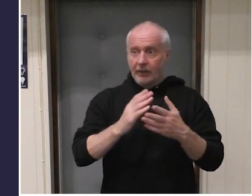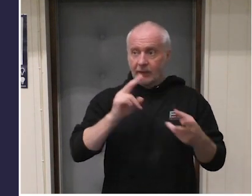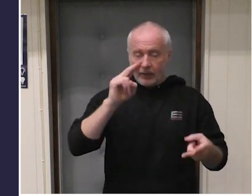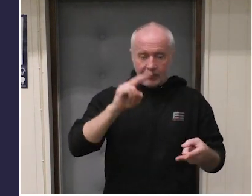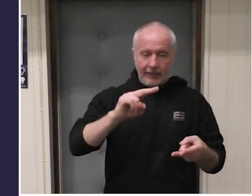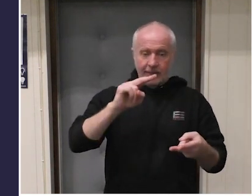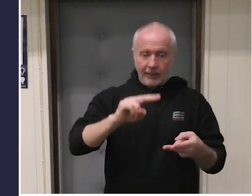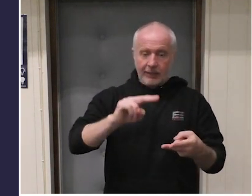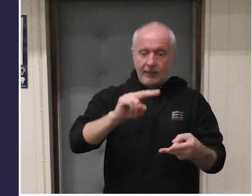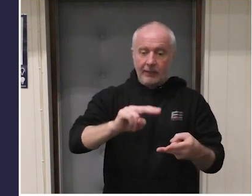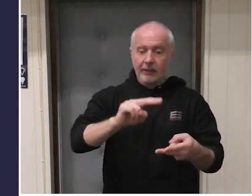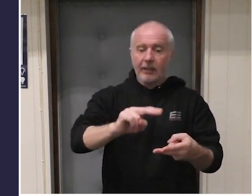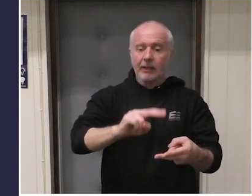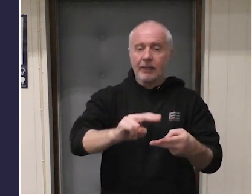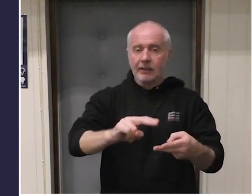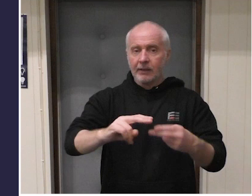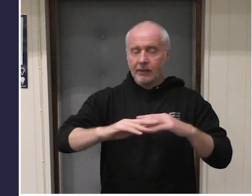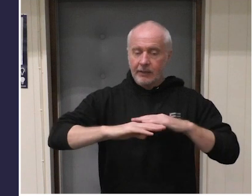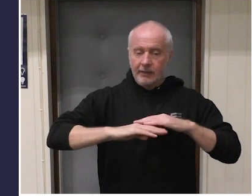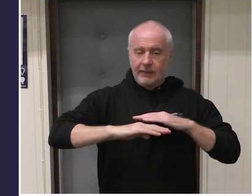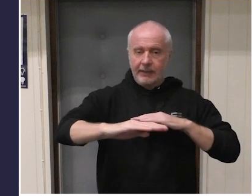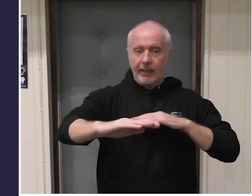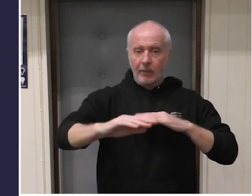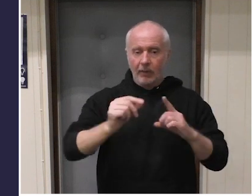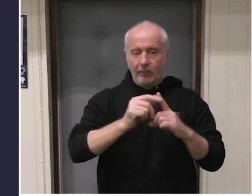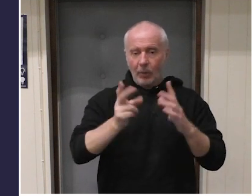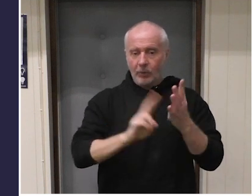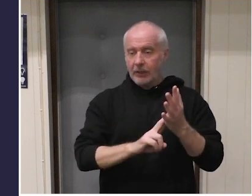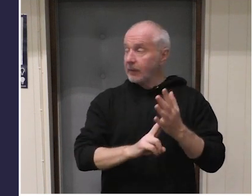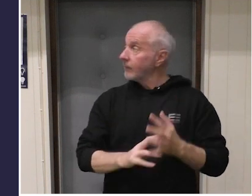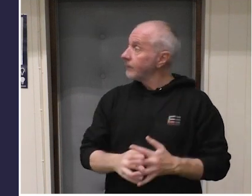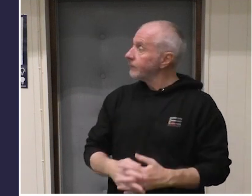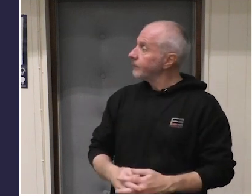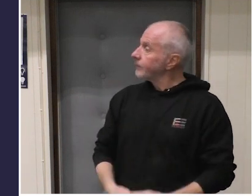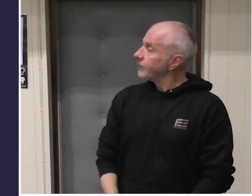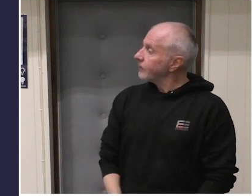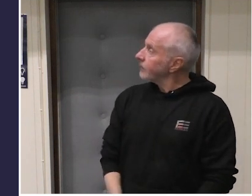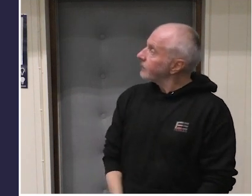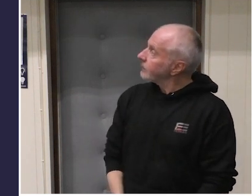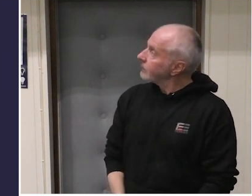less stable proteins. There's a peak in the opposite direction. So the key thing is that